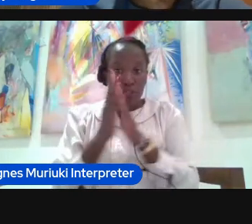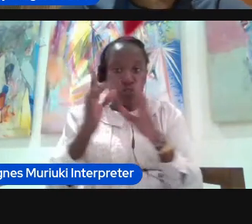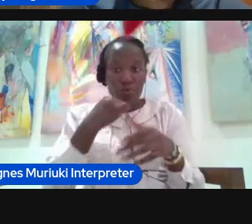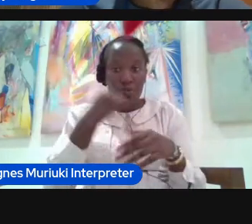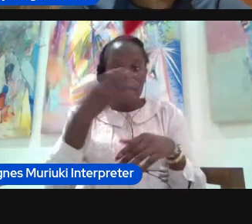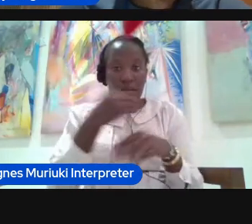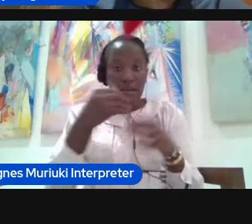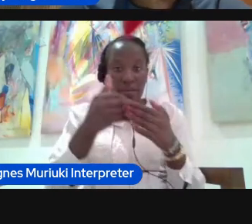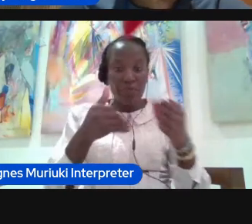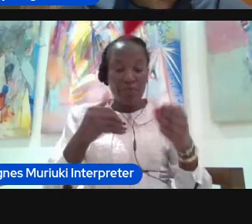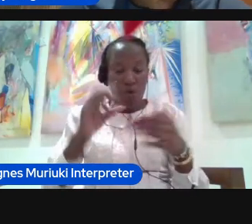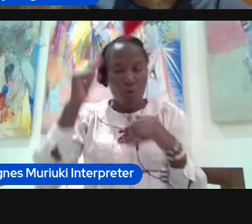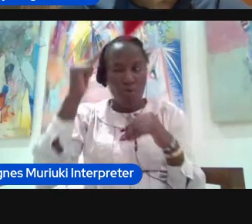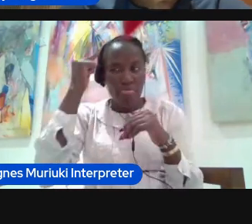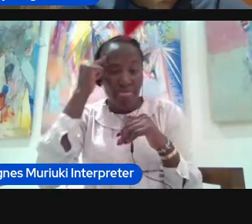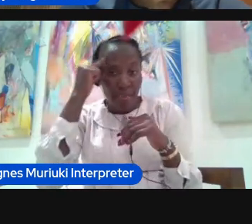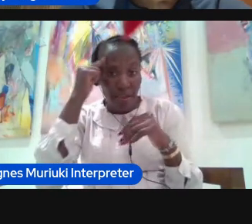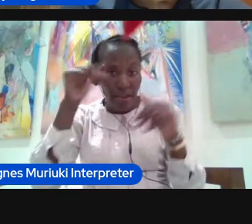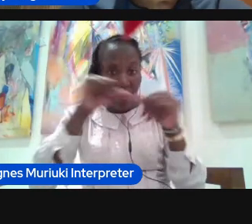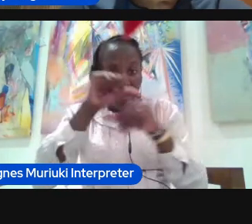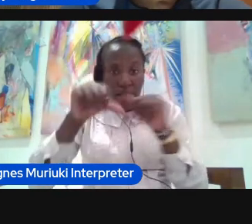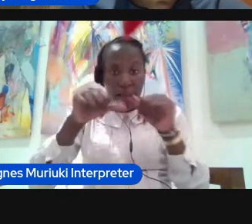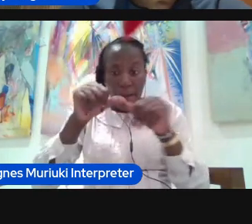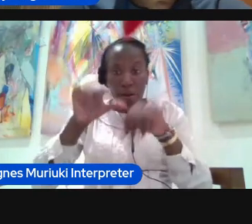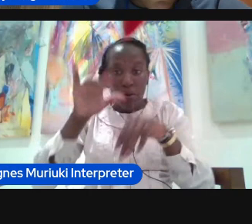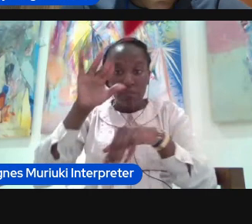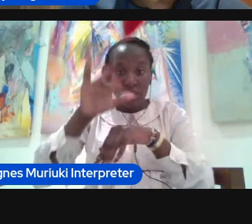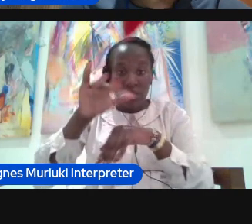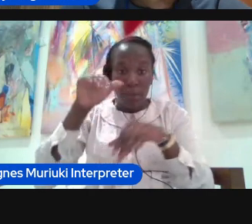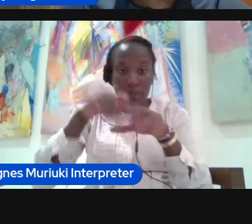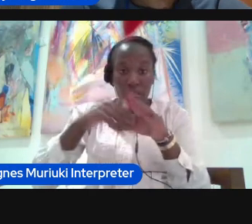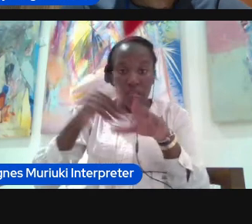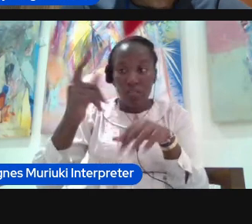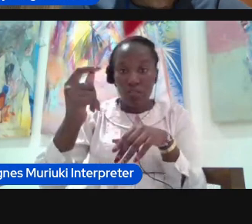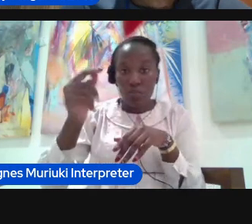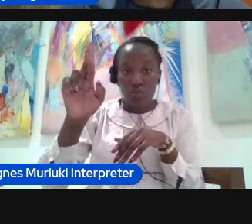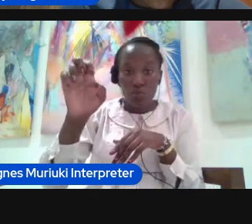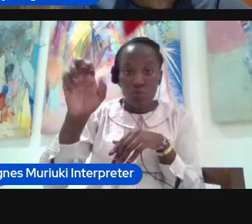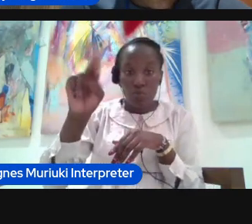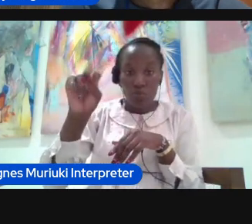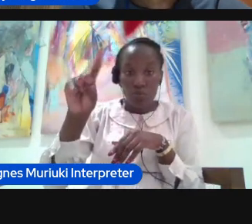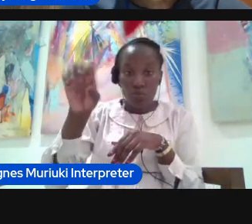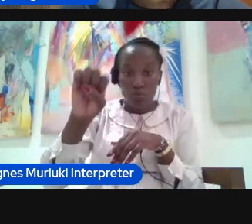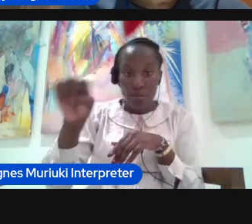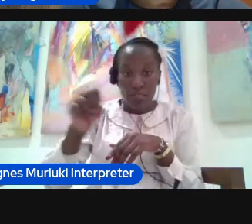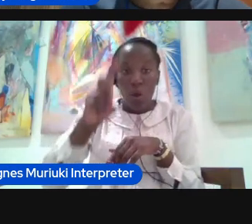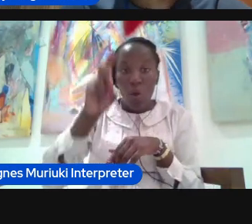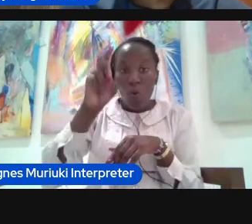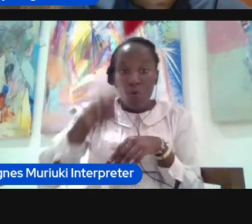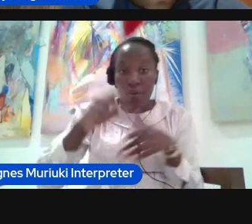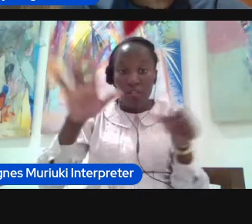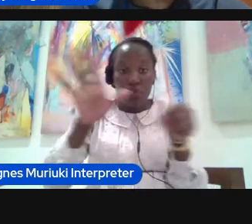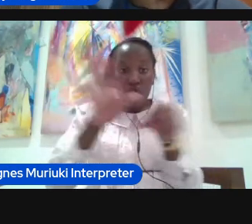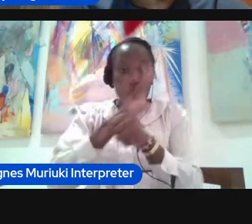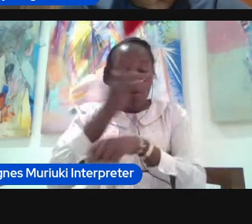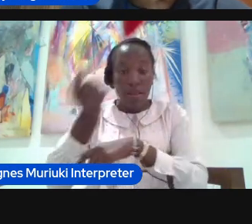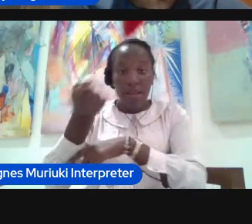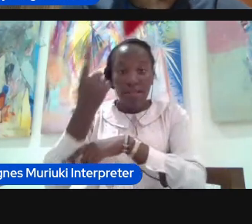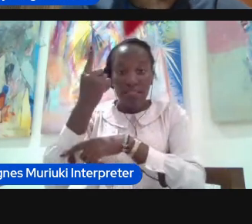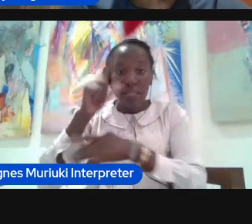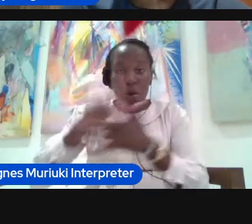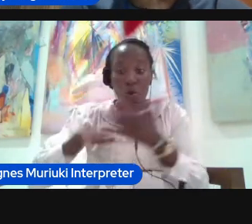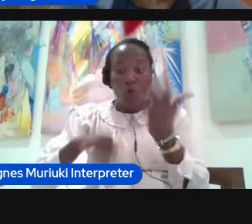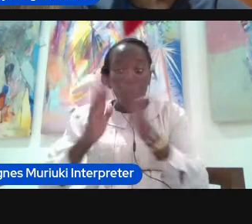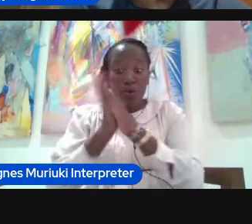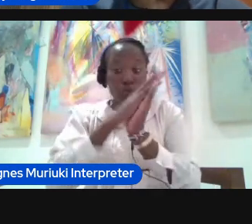even think about tapping into trends, first we have to fully understand what story am I going to be